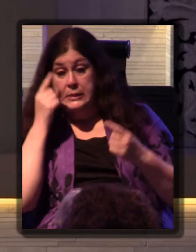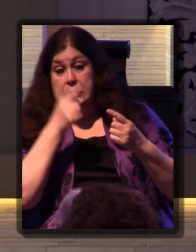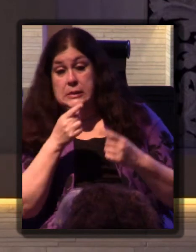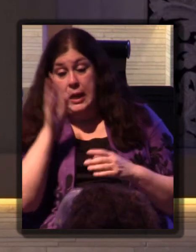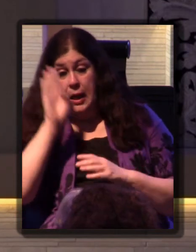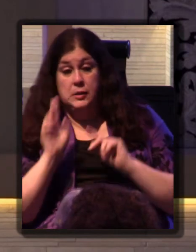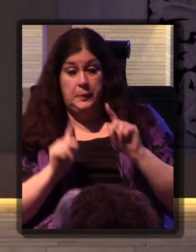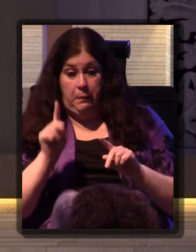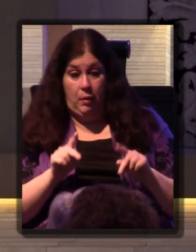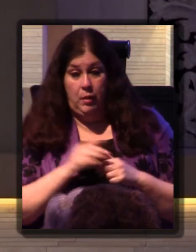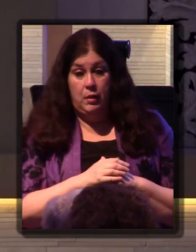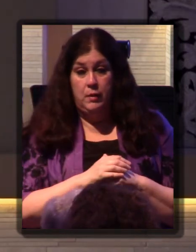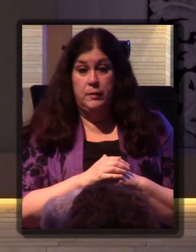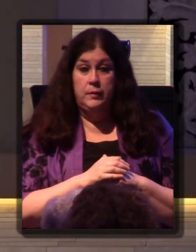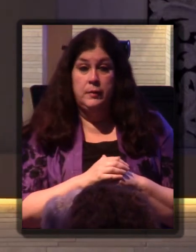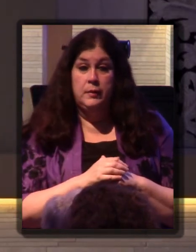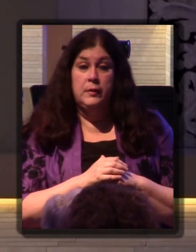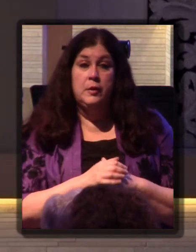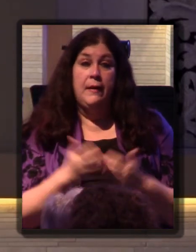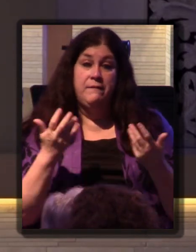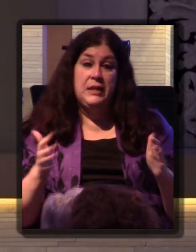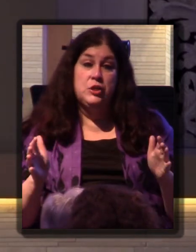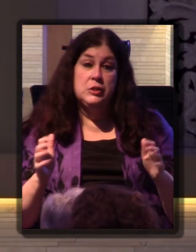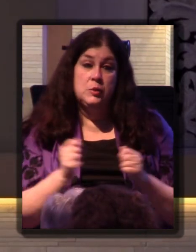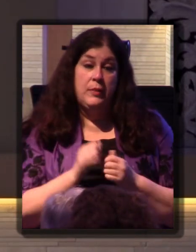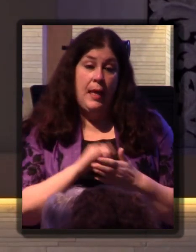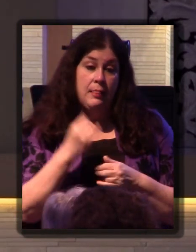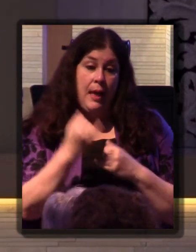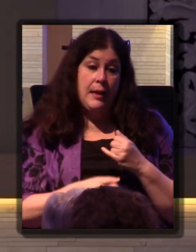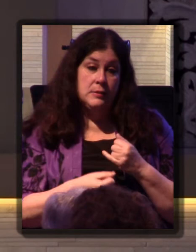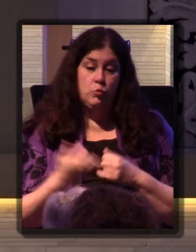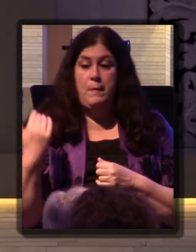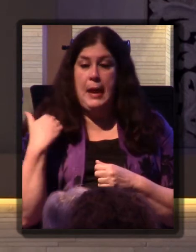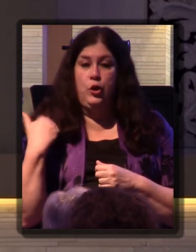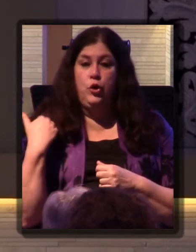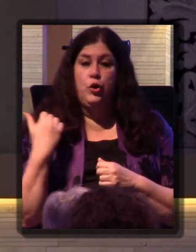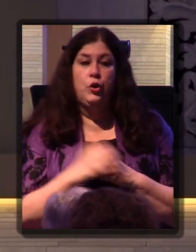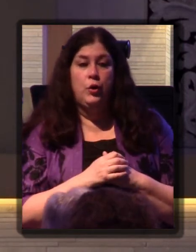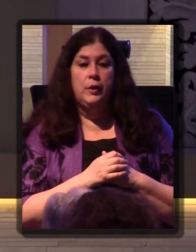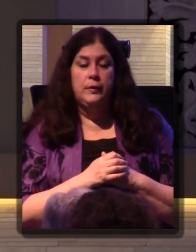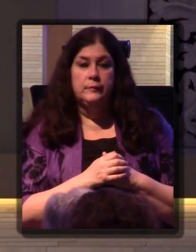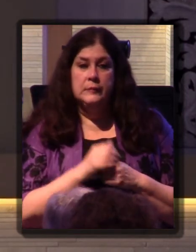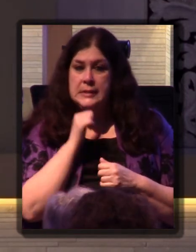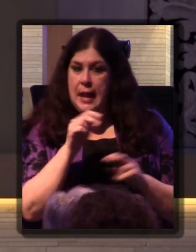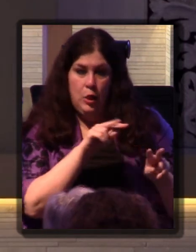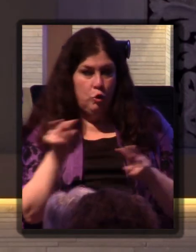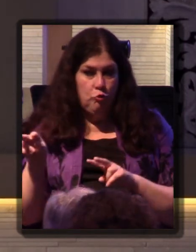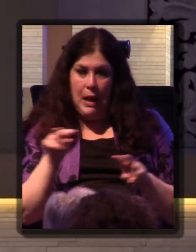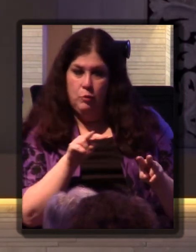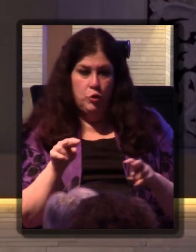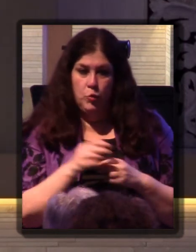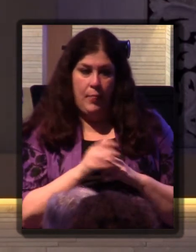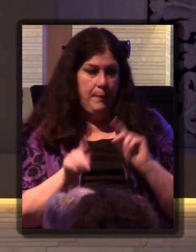God's purposes and God's people. And so he finishes up with that last reminder that